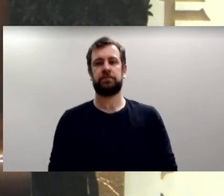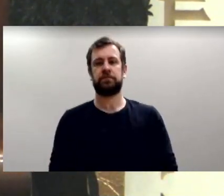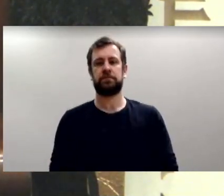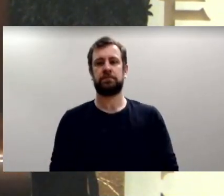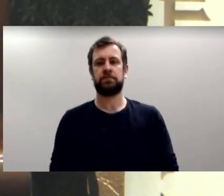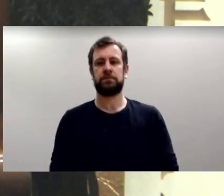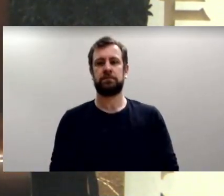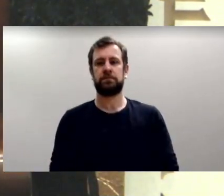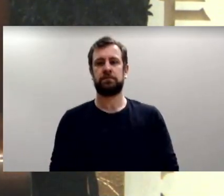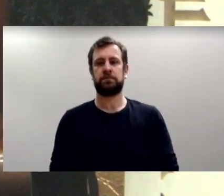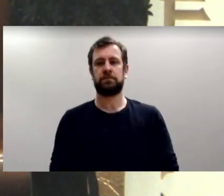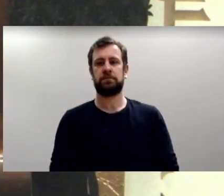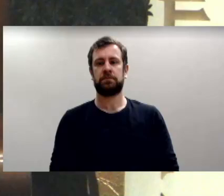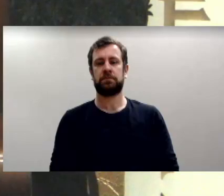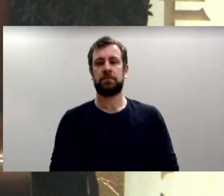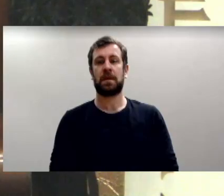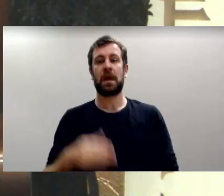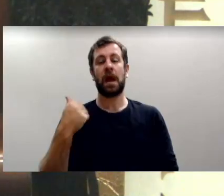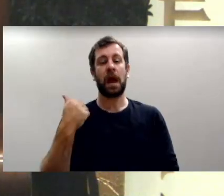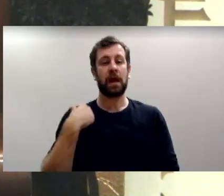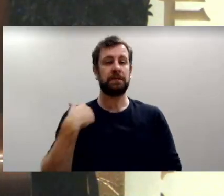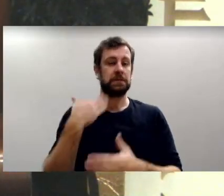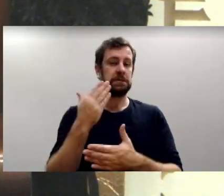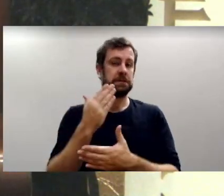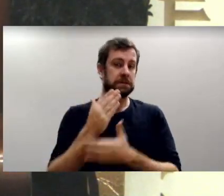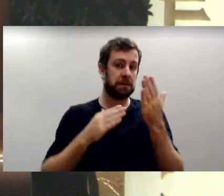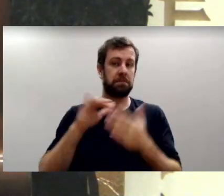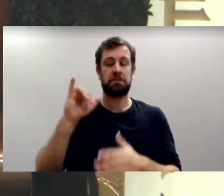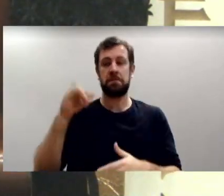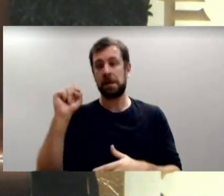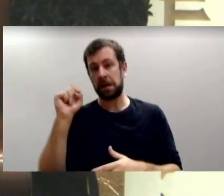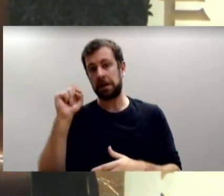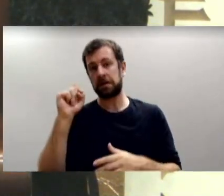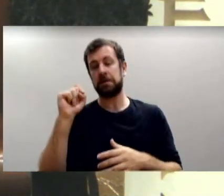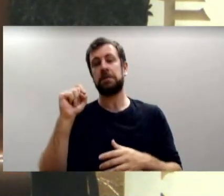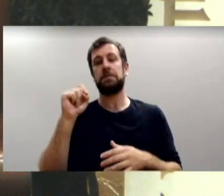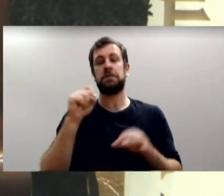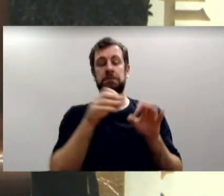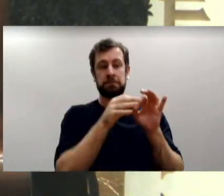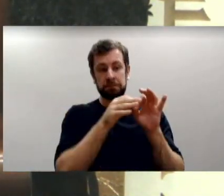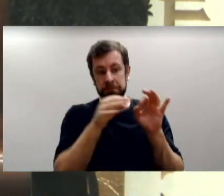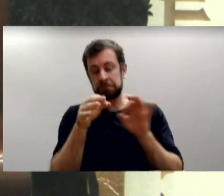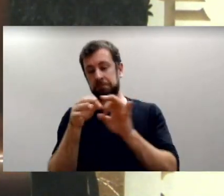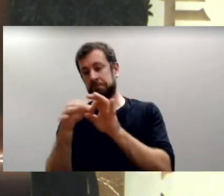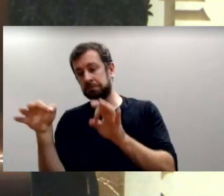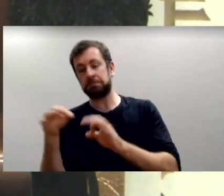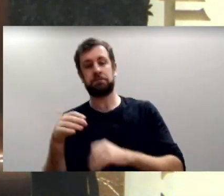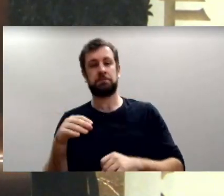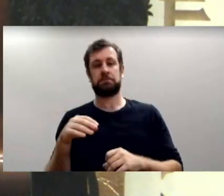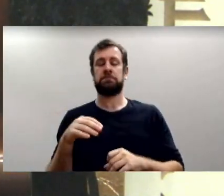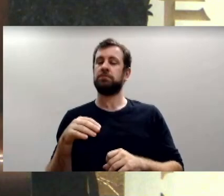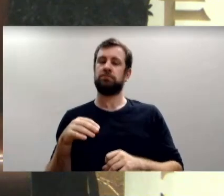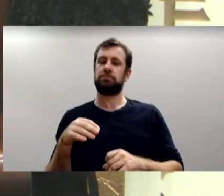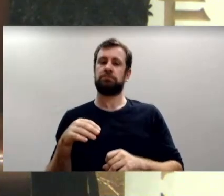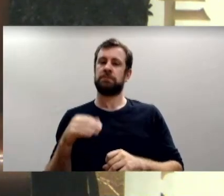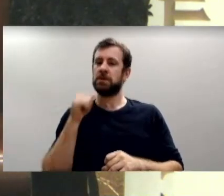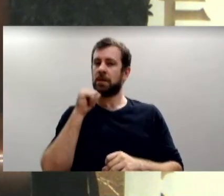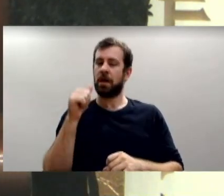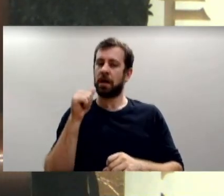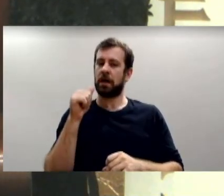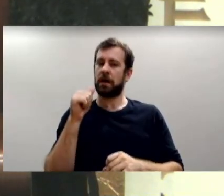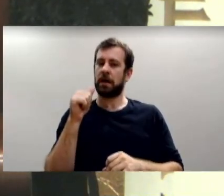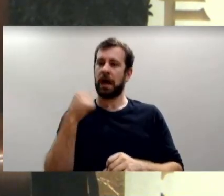there are certain ayat, Sharia laws, which are not bound by time and